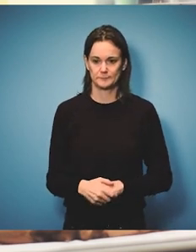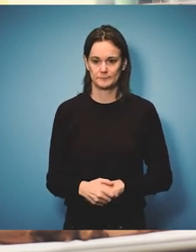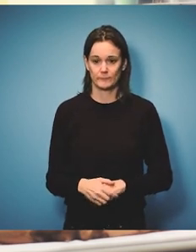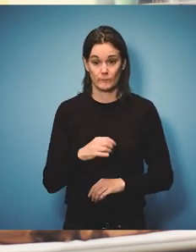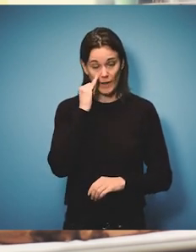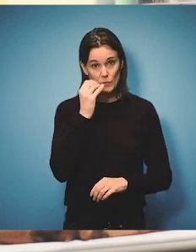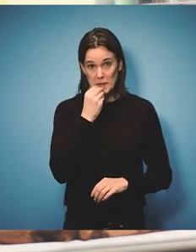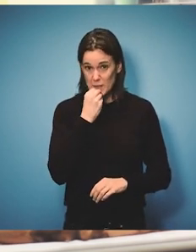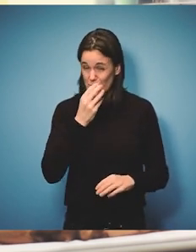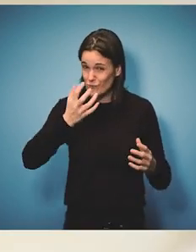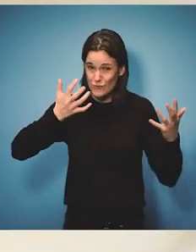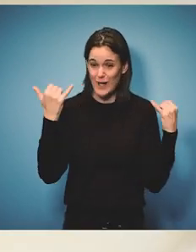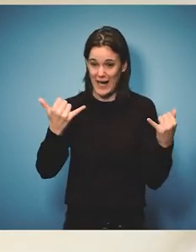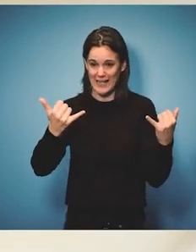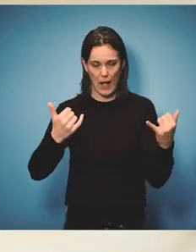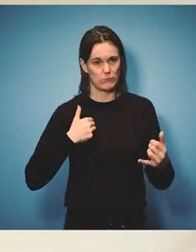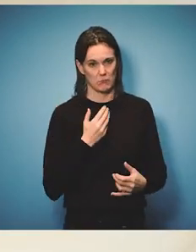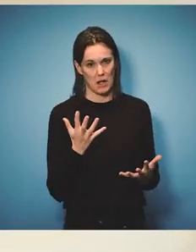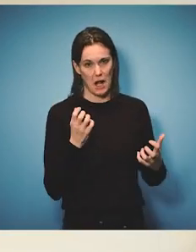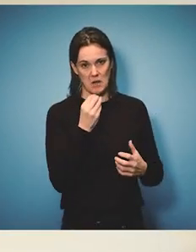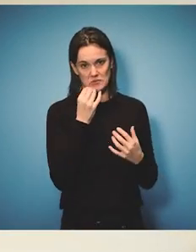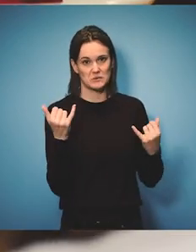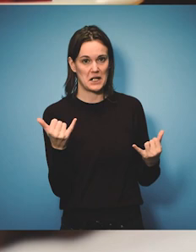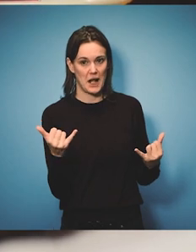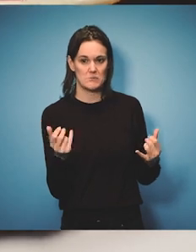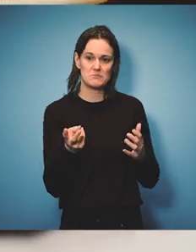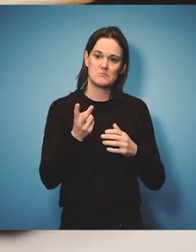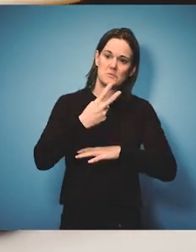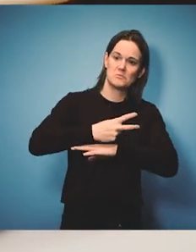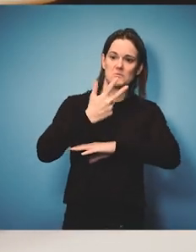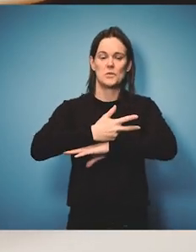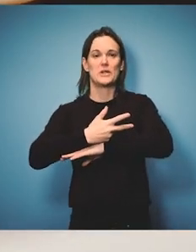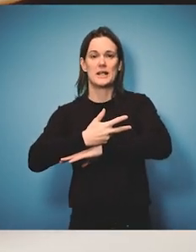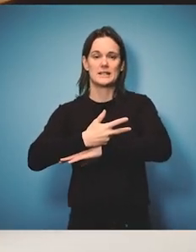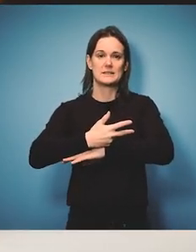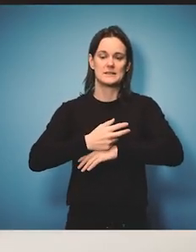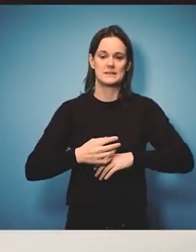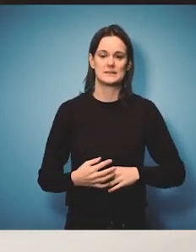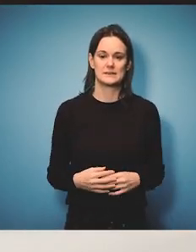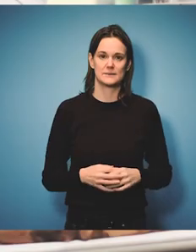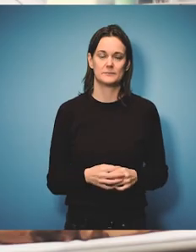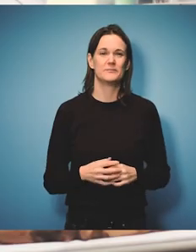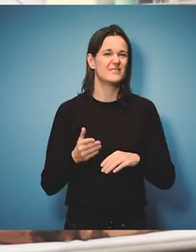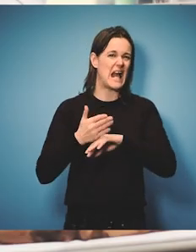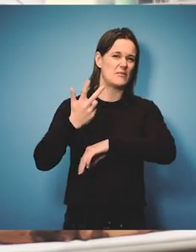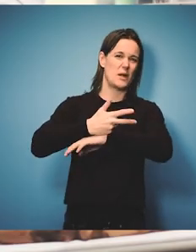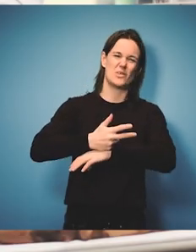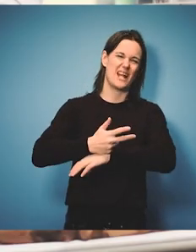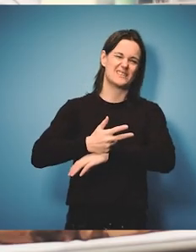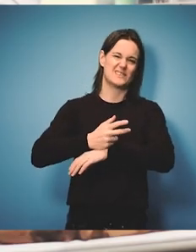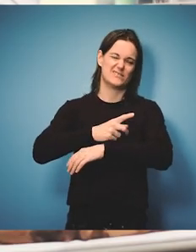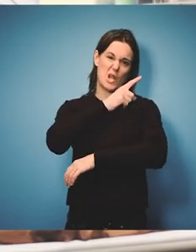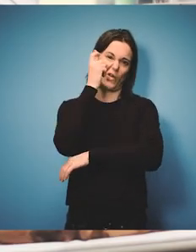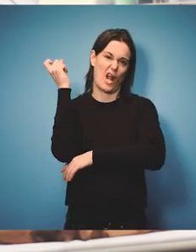going to last about 2 to 3 months in the freezer. And if you are looking to eat it right away, which I would personally, 2 to 3 days at